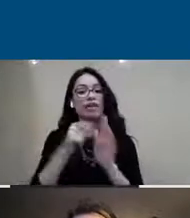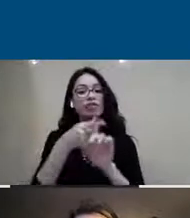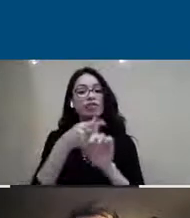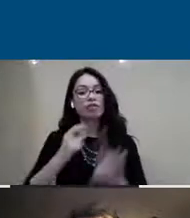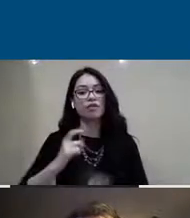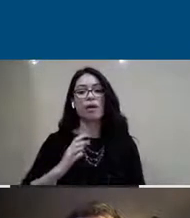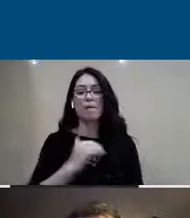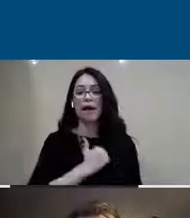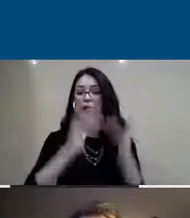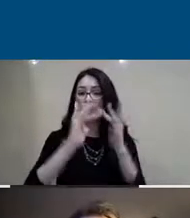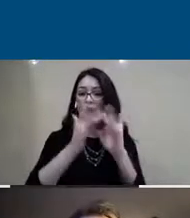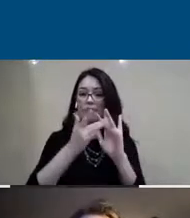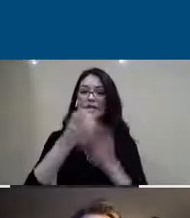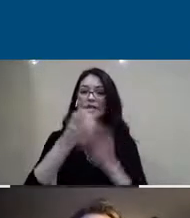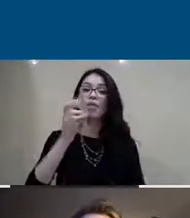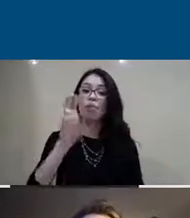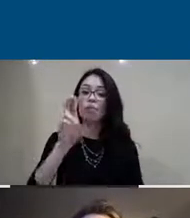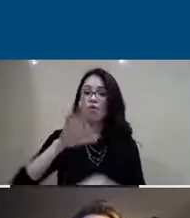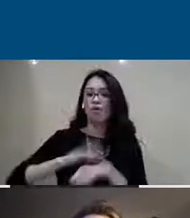on our Facebook page.